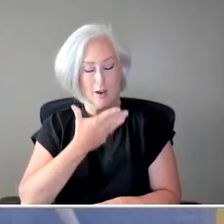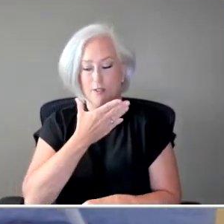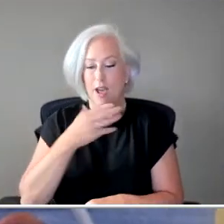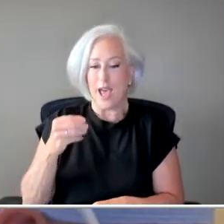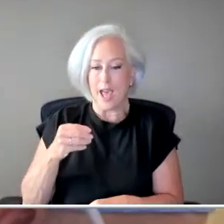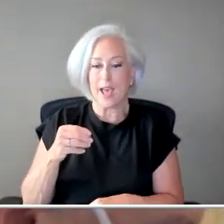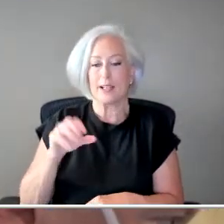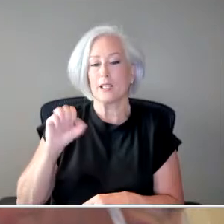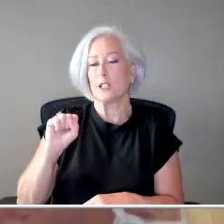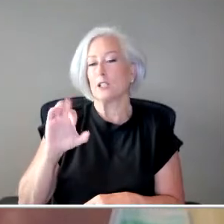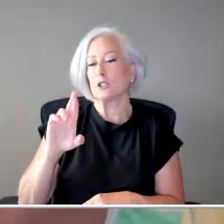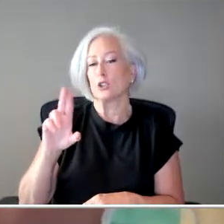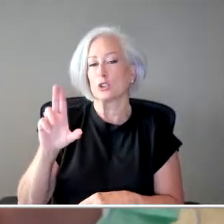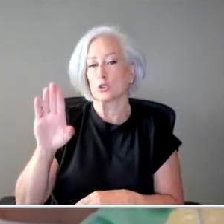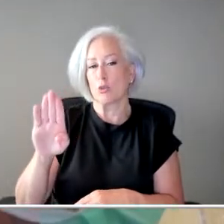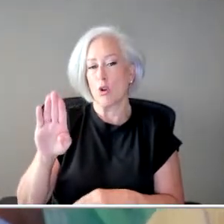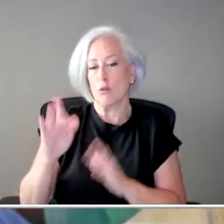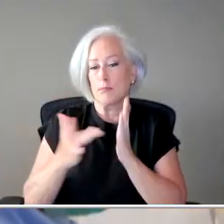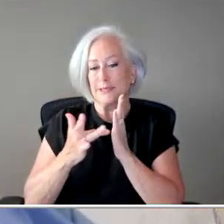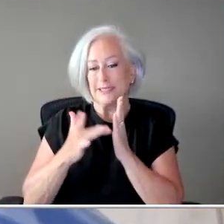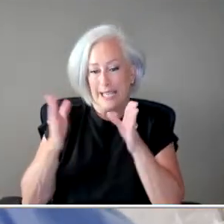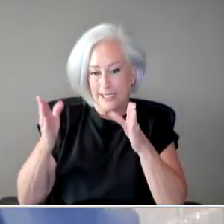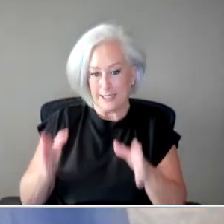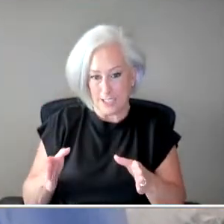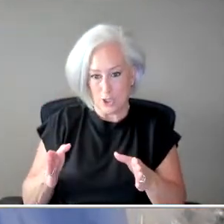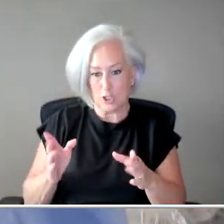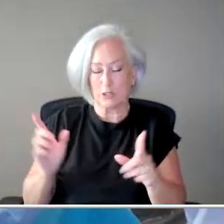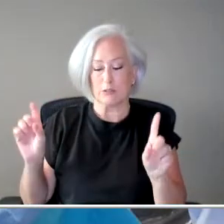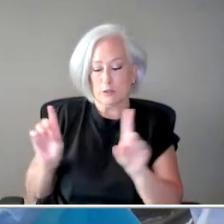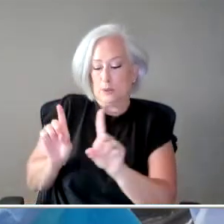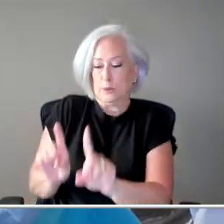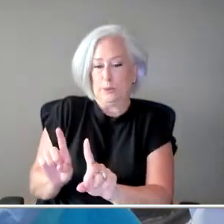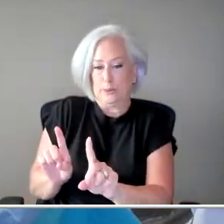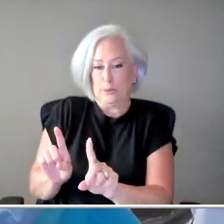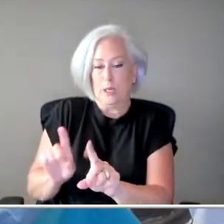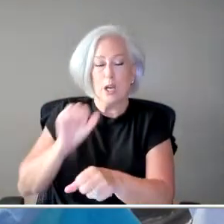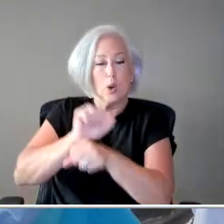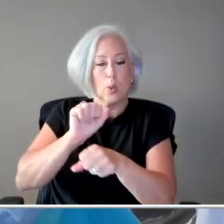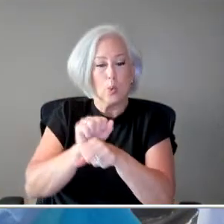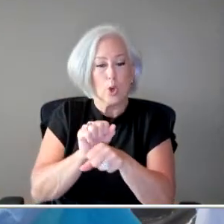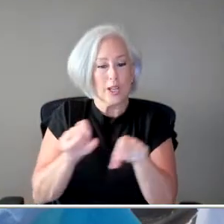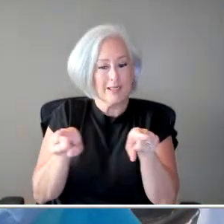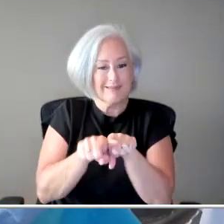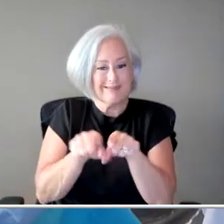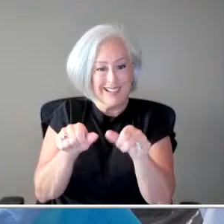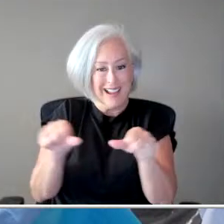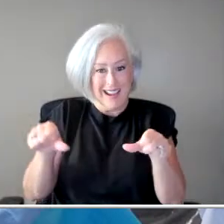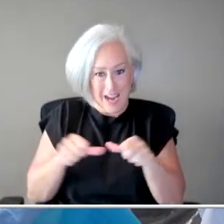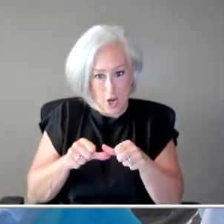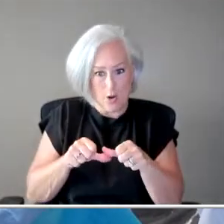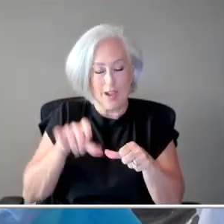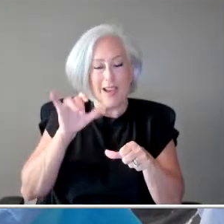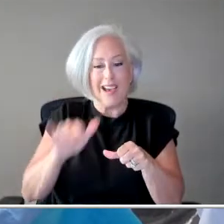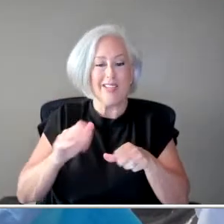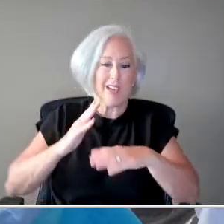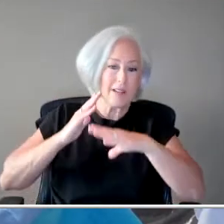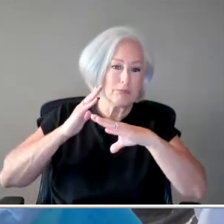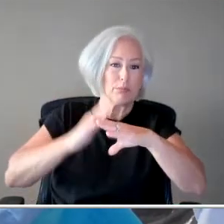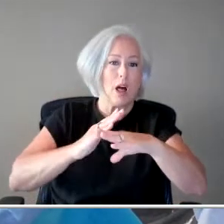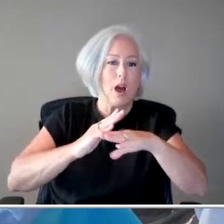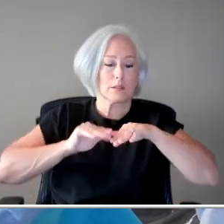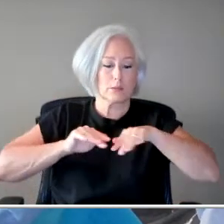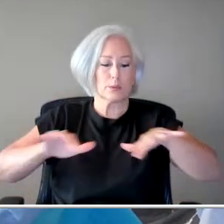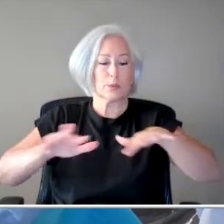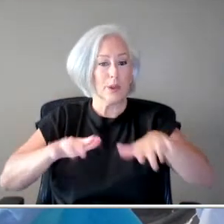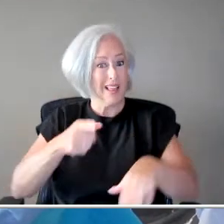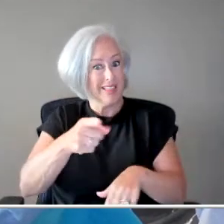where we can work on the patient, but the radiation is getting blocked. And these are actually more effective than wearing lead. So it blocks more radiation, but